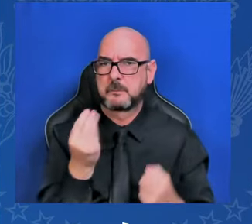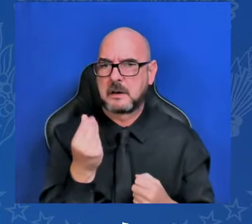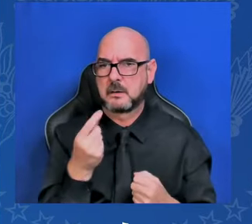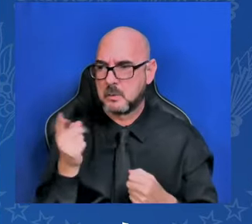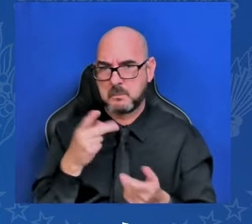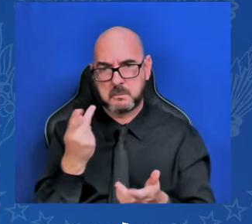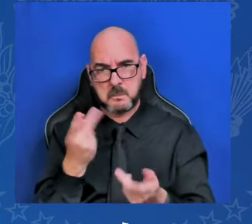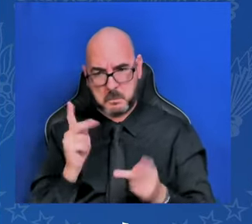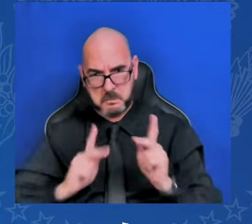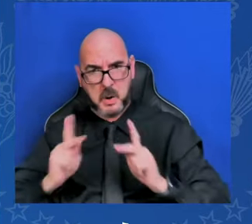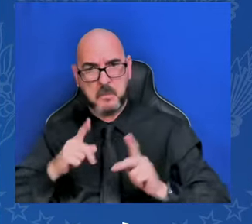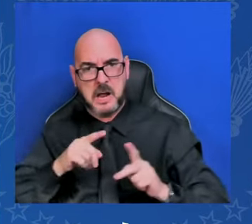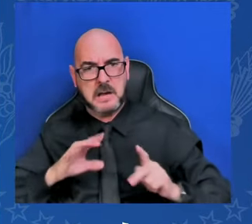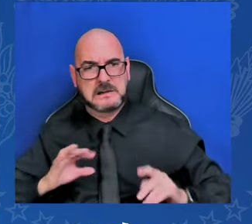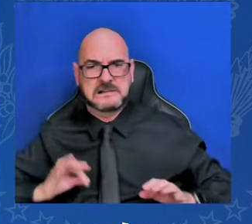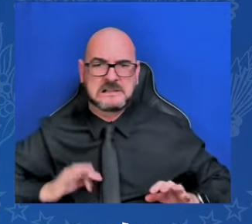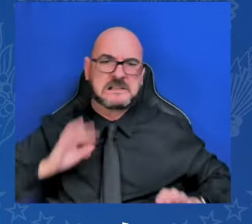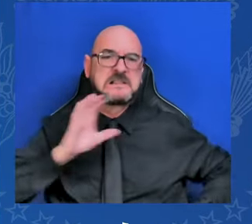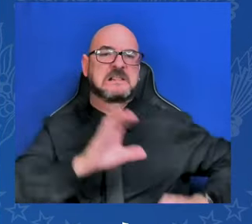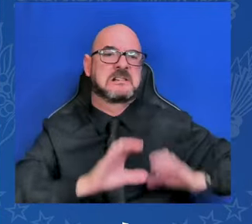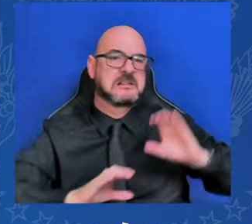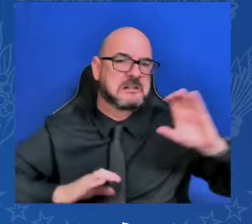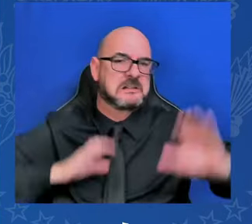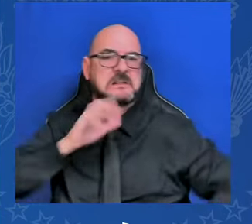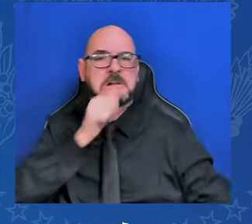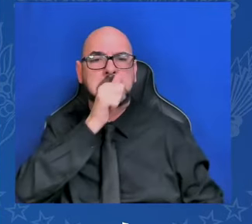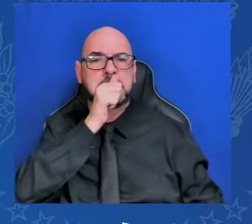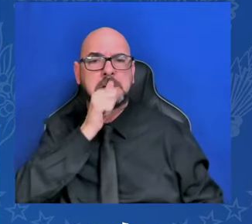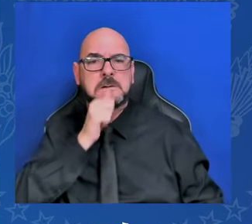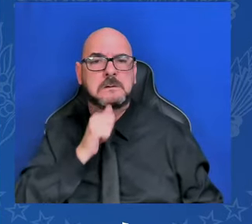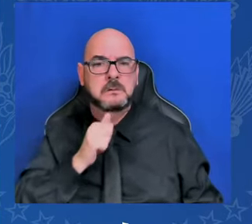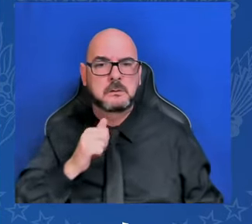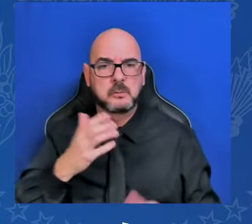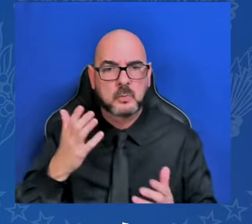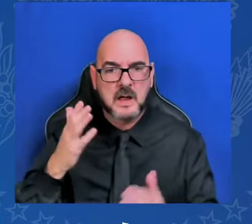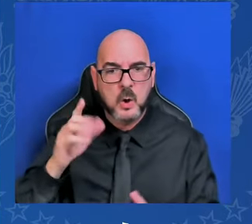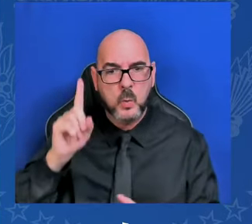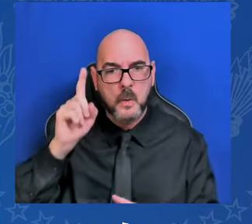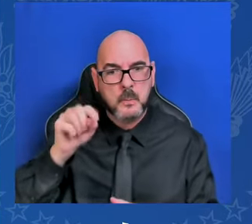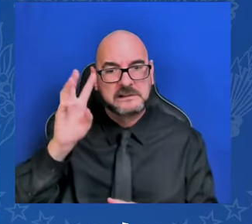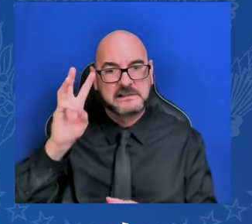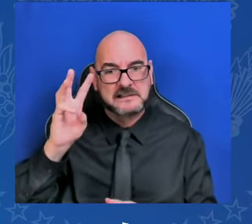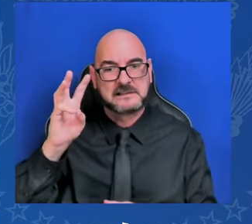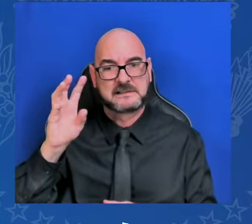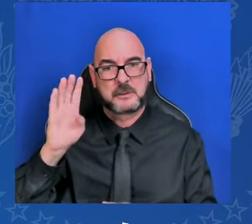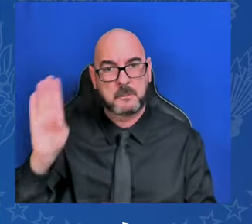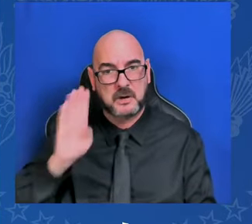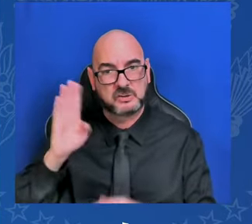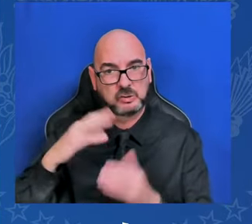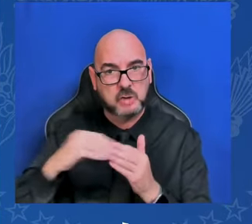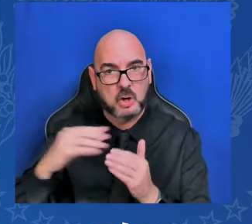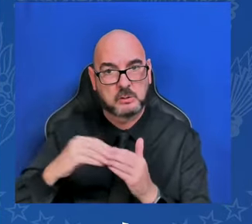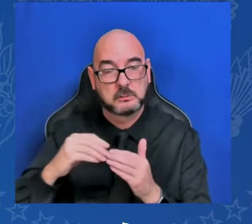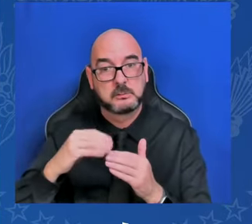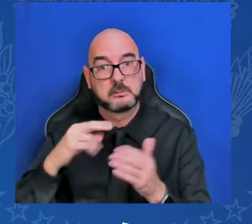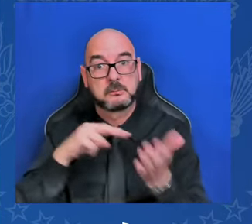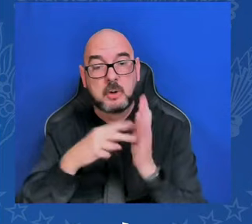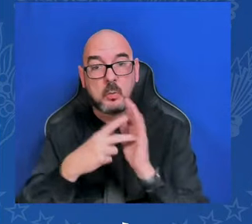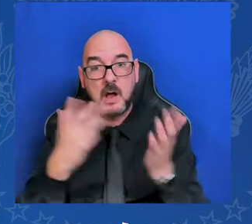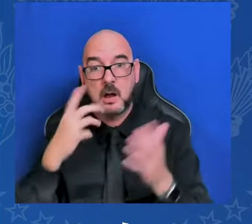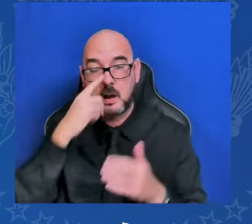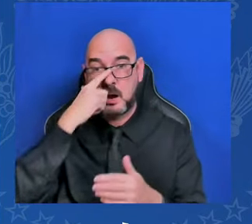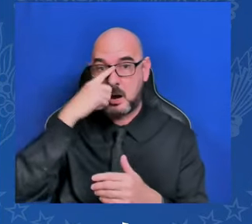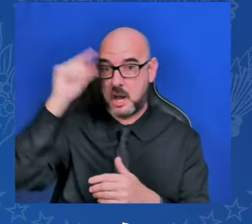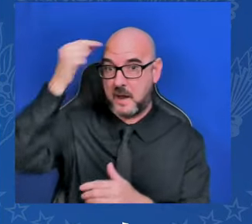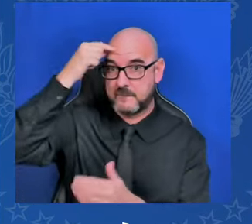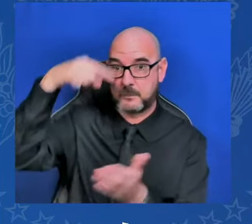$160 billion. Reduced the debt by $160 billion, what we did, what you all did, Pharma. I mean